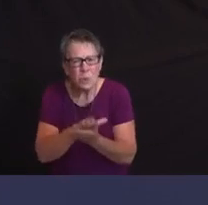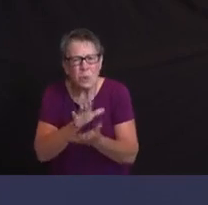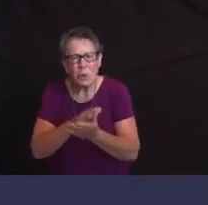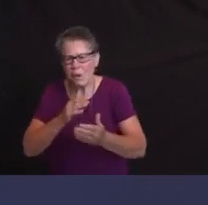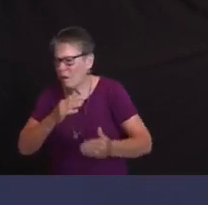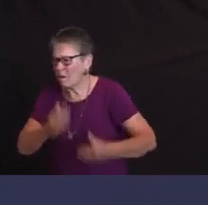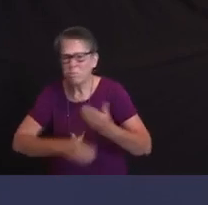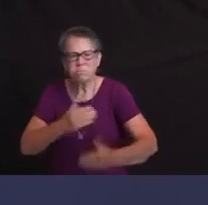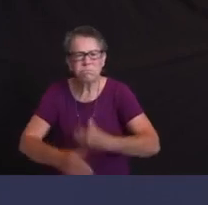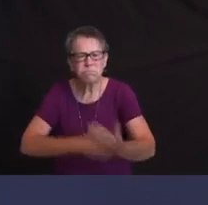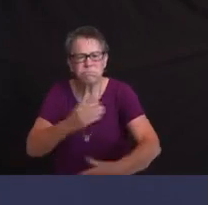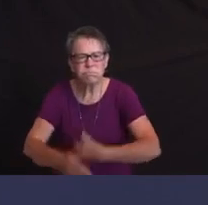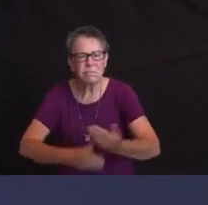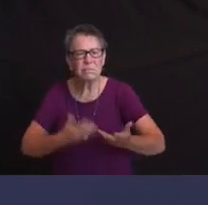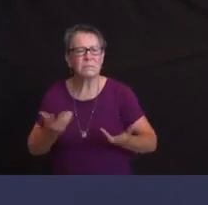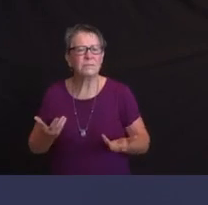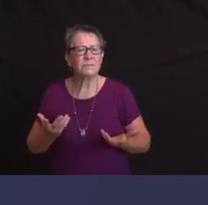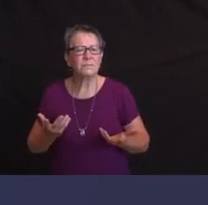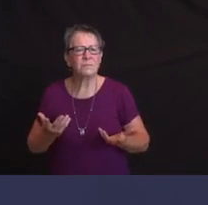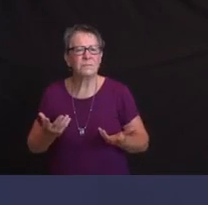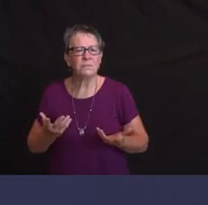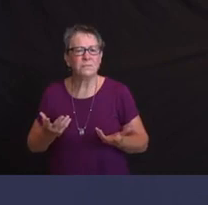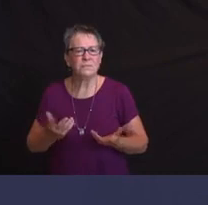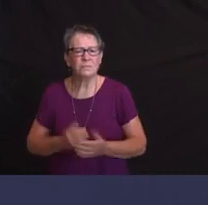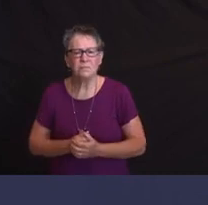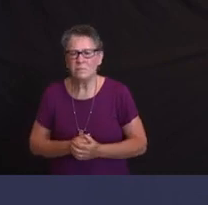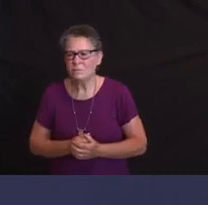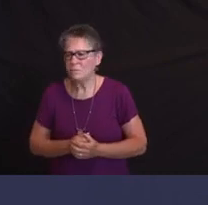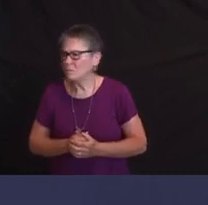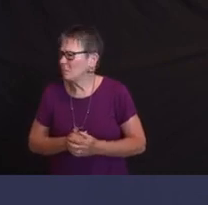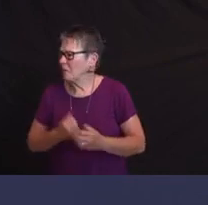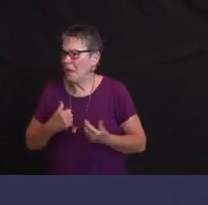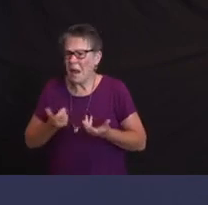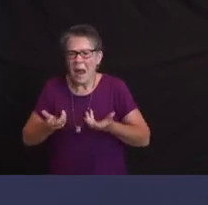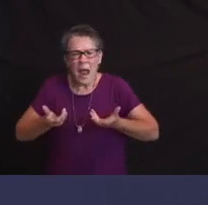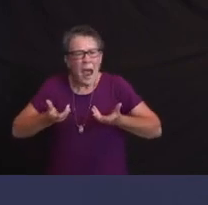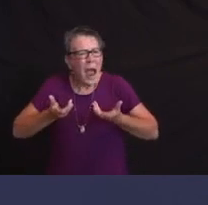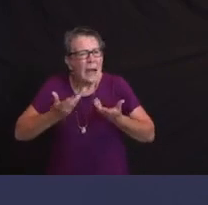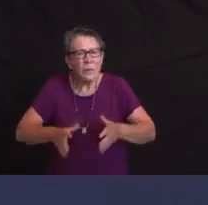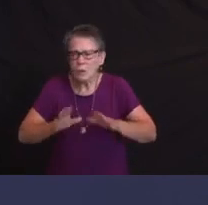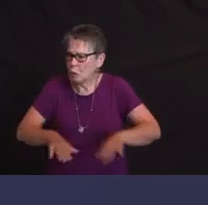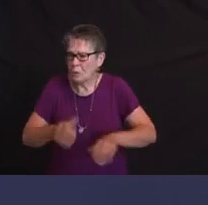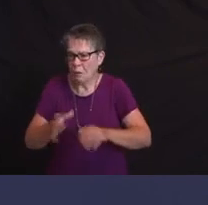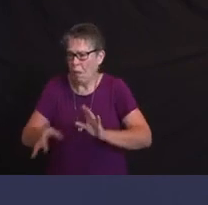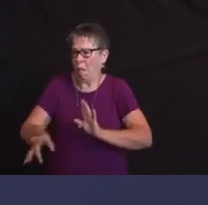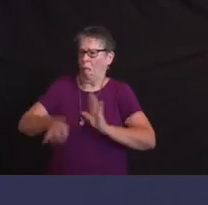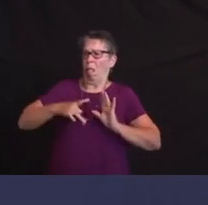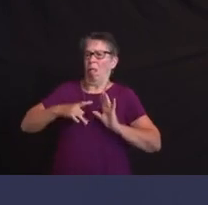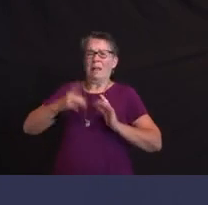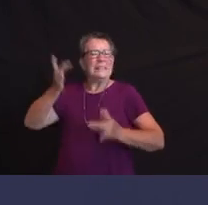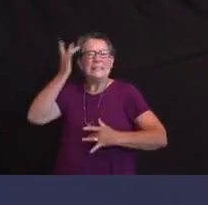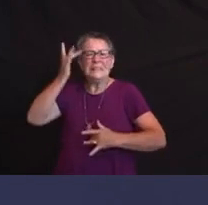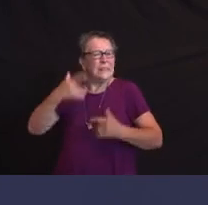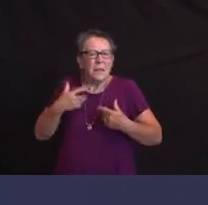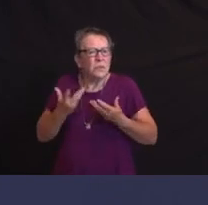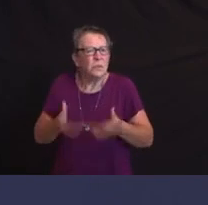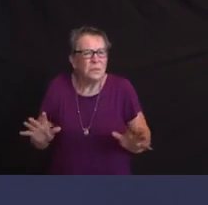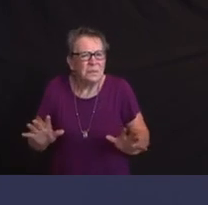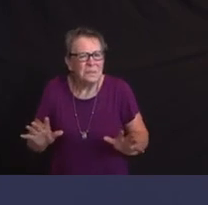to surrender our kids to this virus, unlike those opposed to this common sense plan. That is exactly what this is